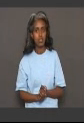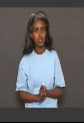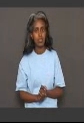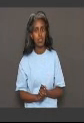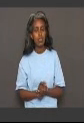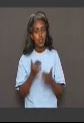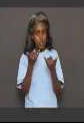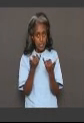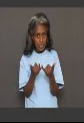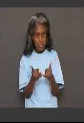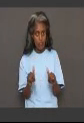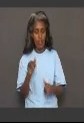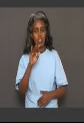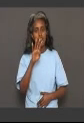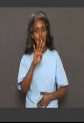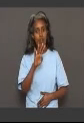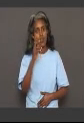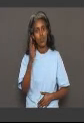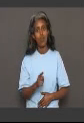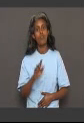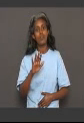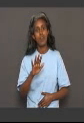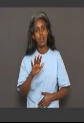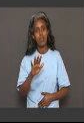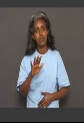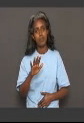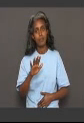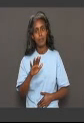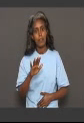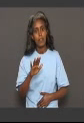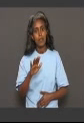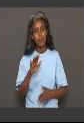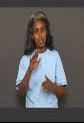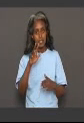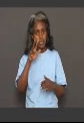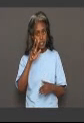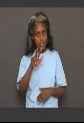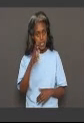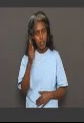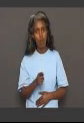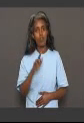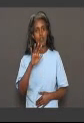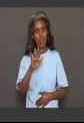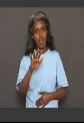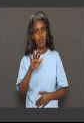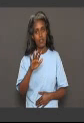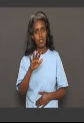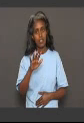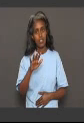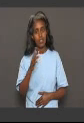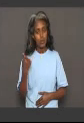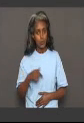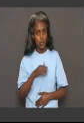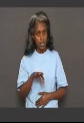When we divide 4 over 5 by 3 over 5,